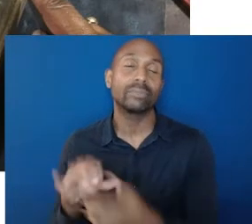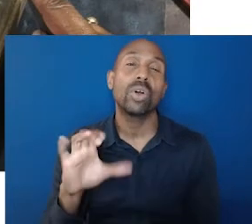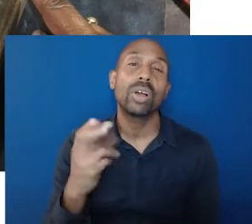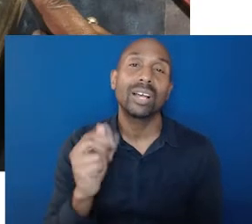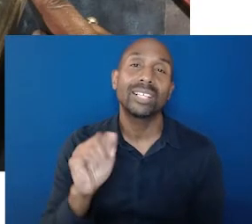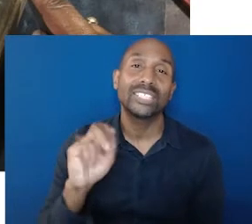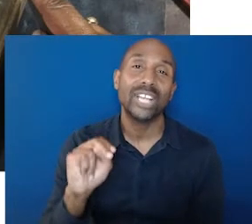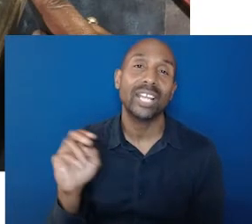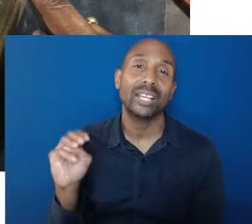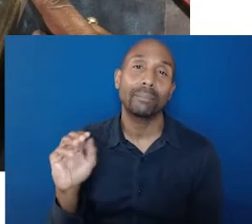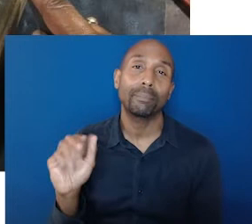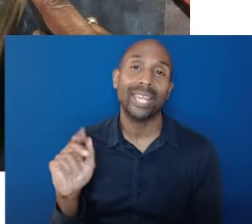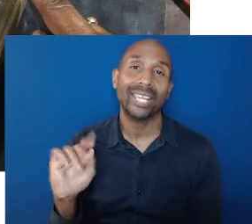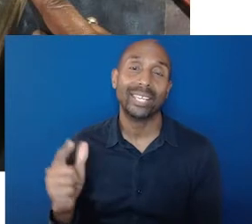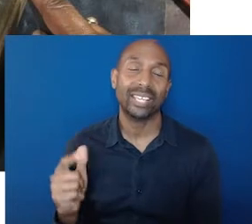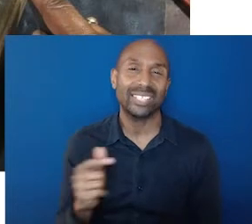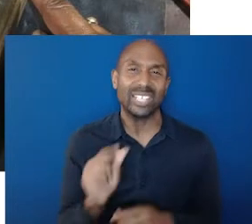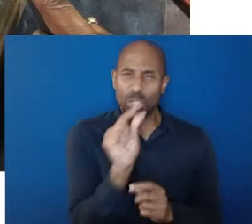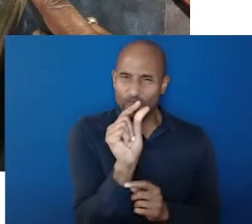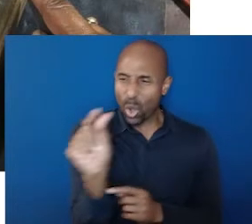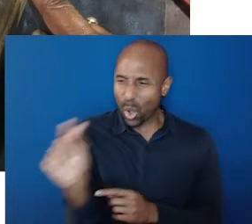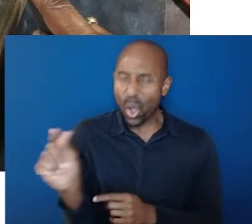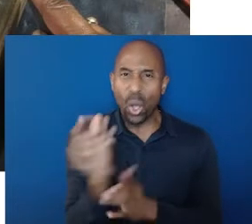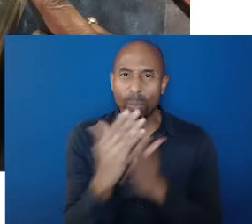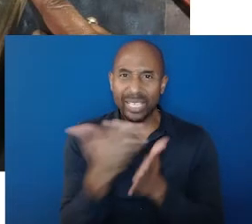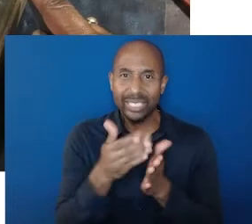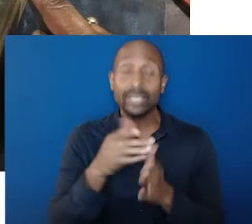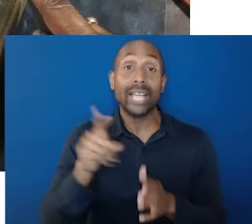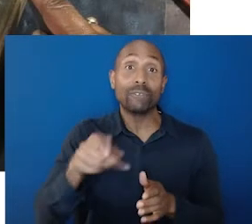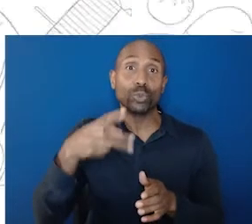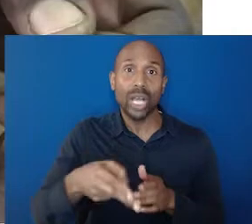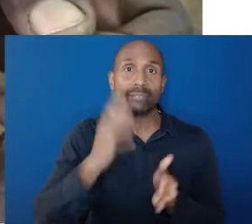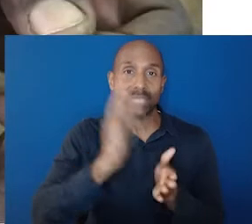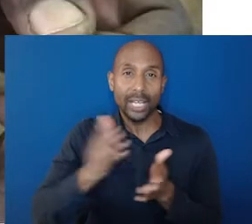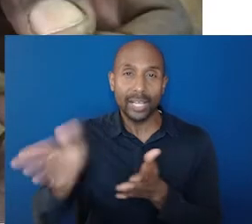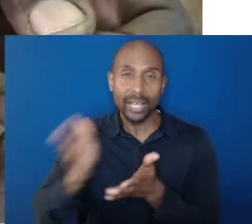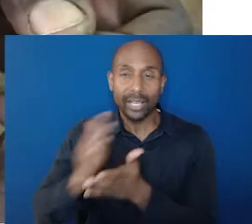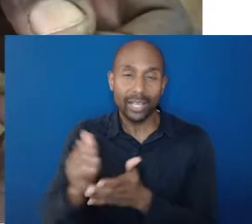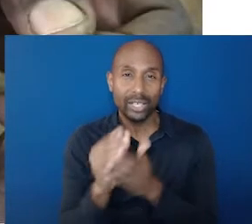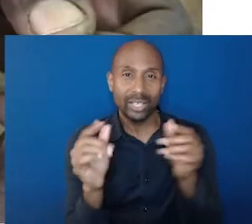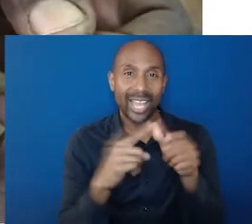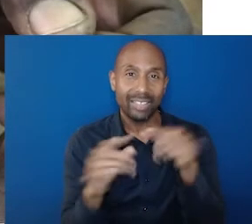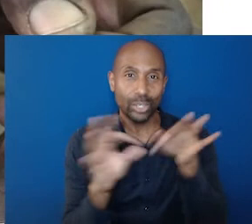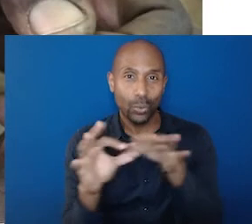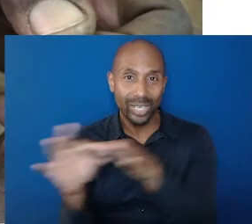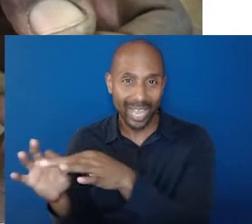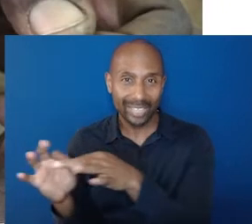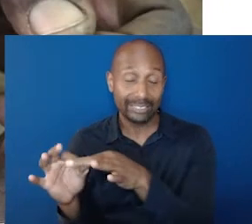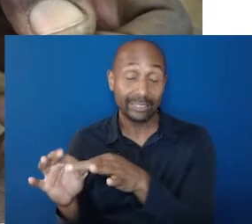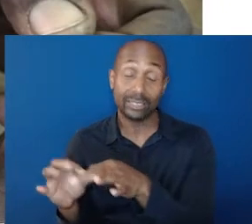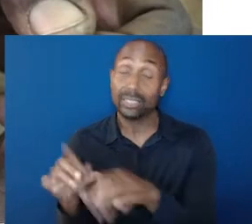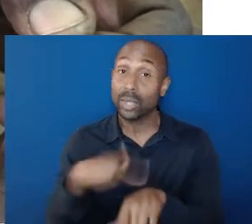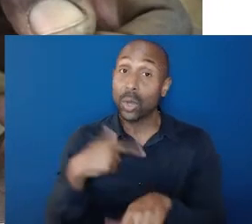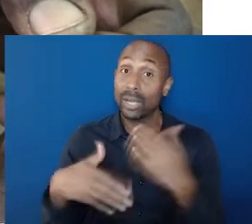form and then connect. And you know, so it's a long, long process. But